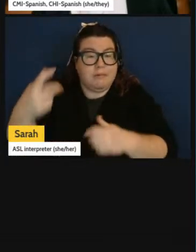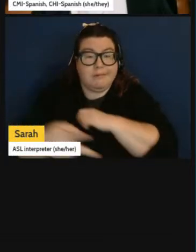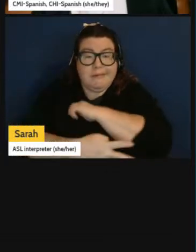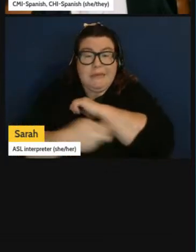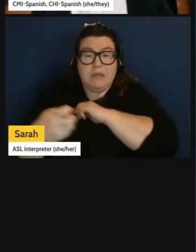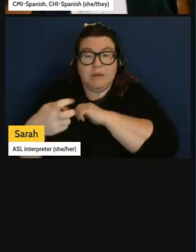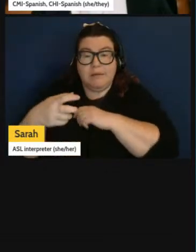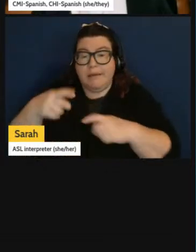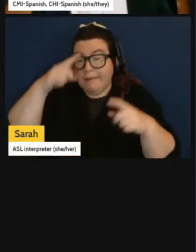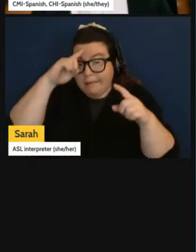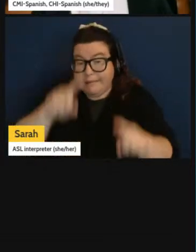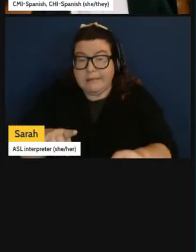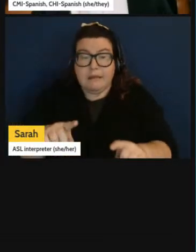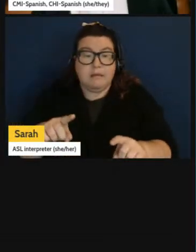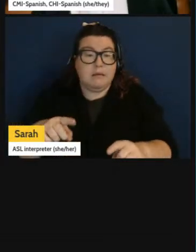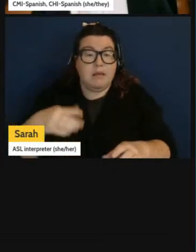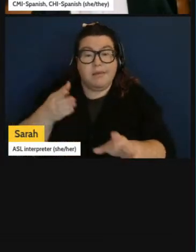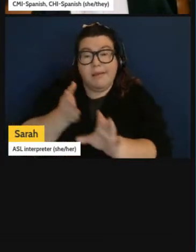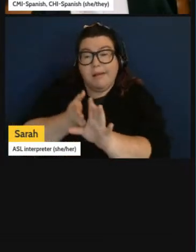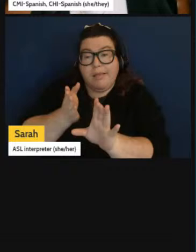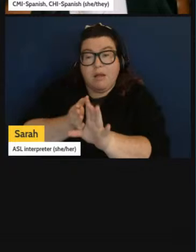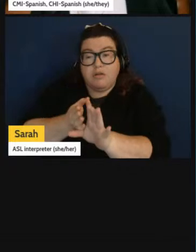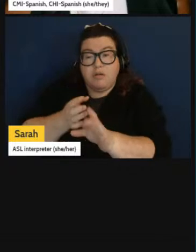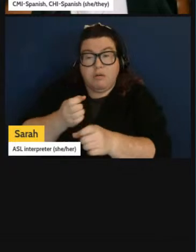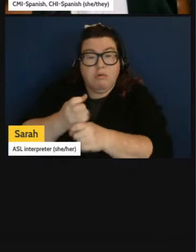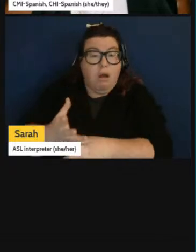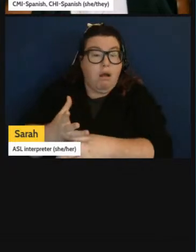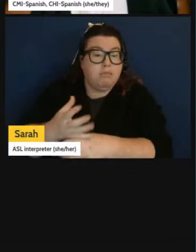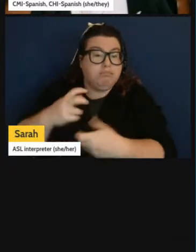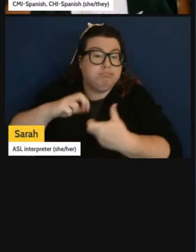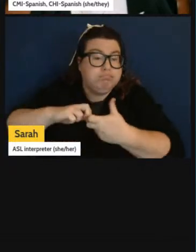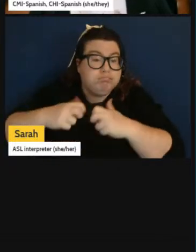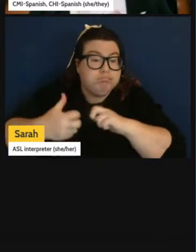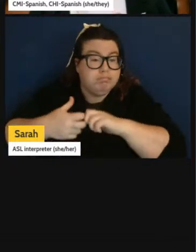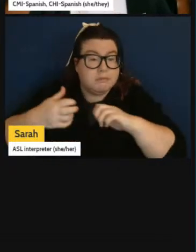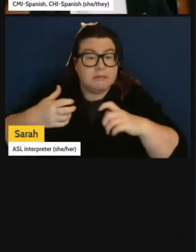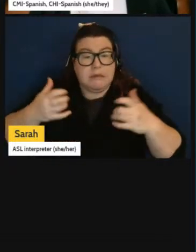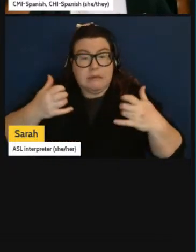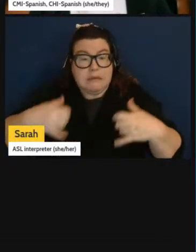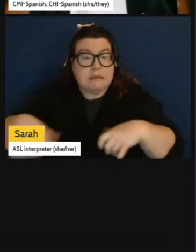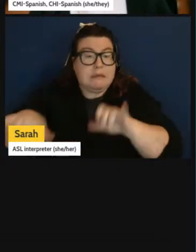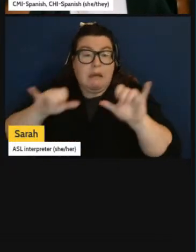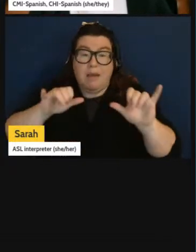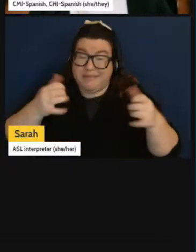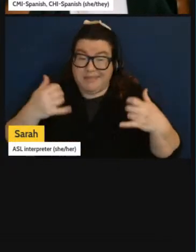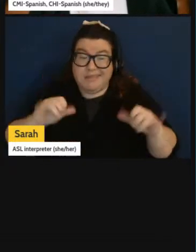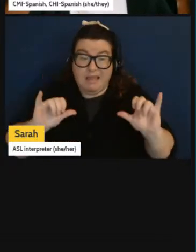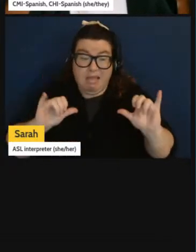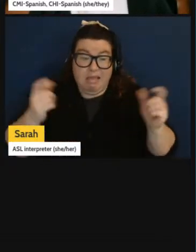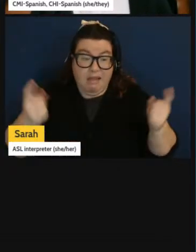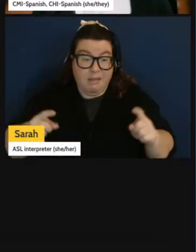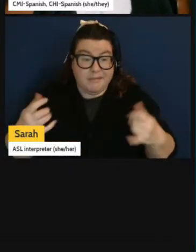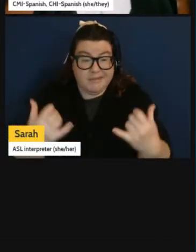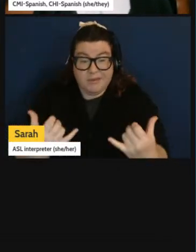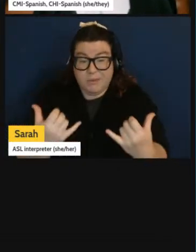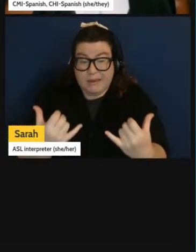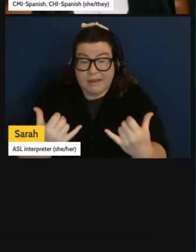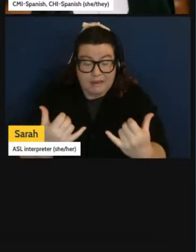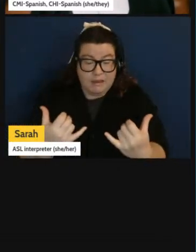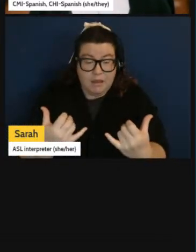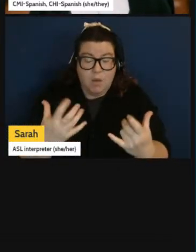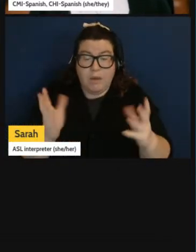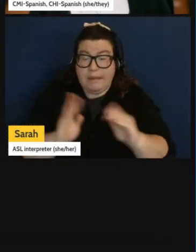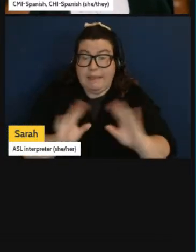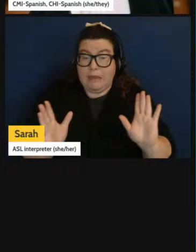in psychological harm, and while becoming less and less common, still occurs to this day. So I just want to make it clear once